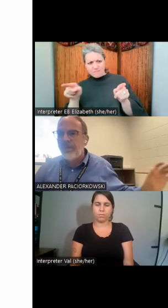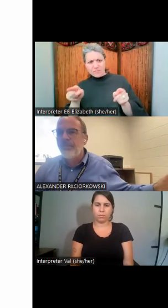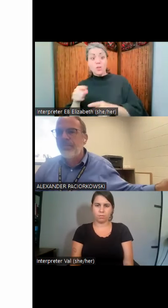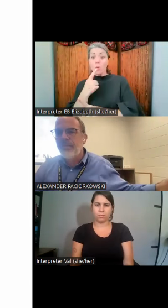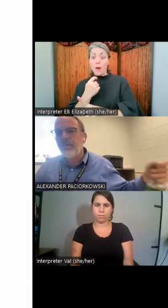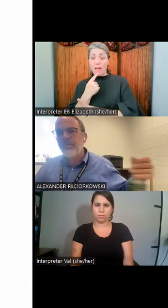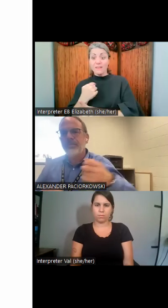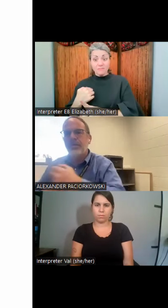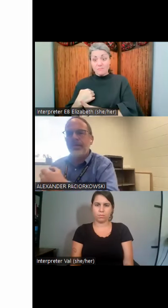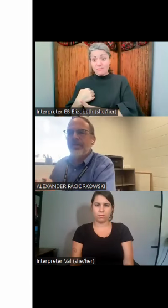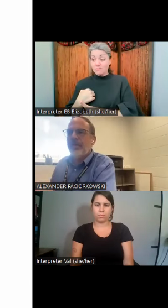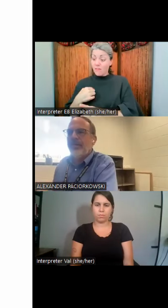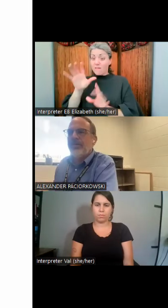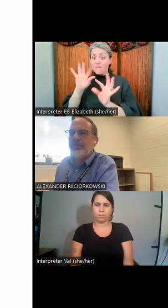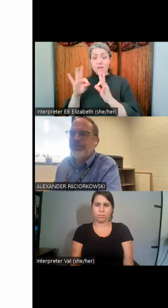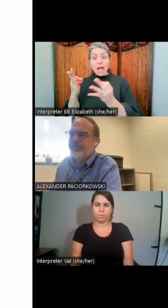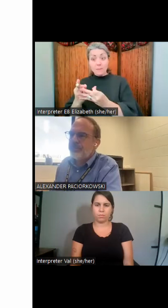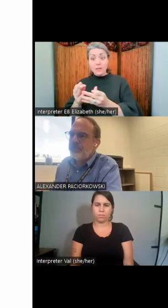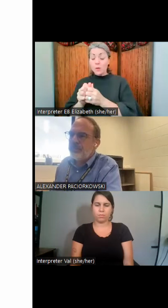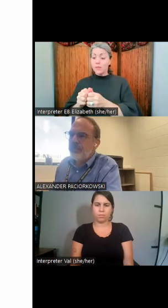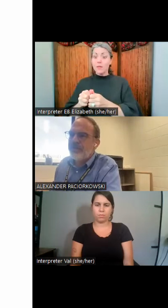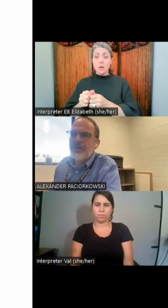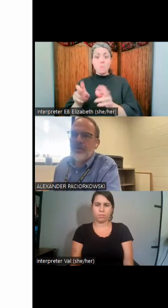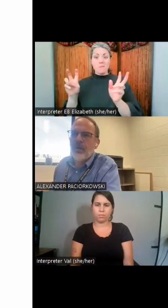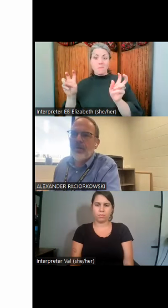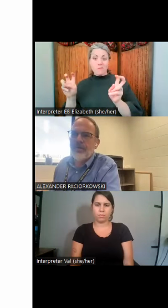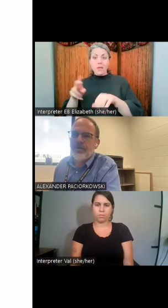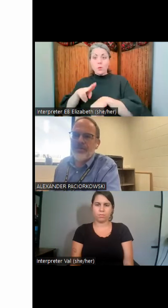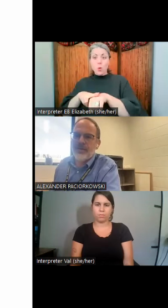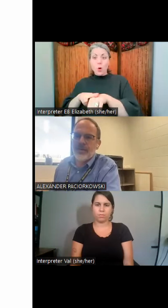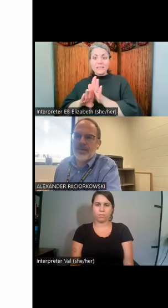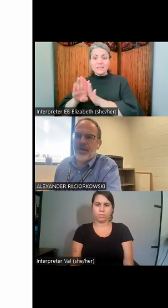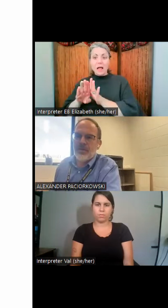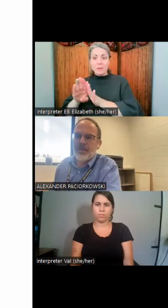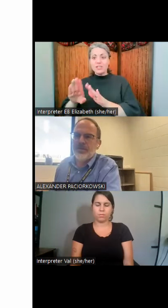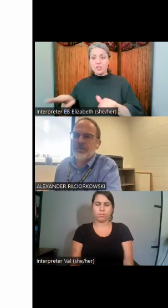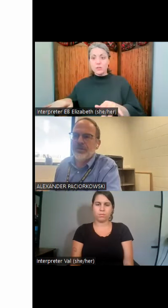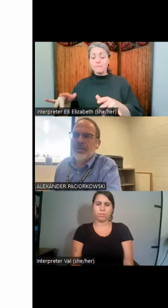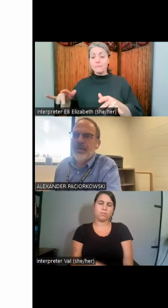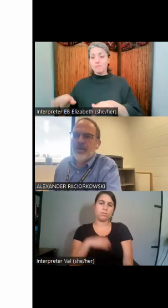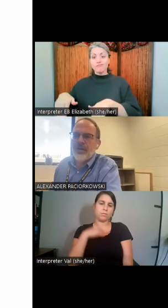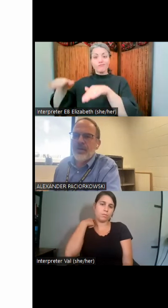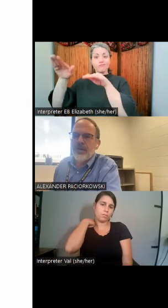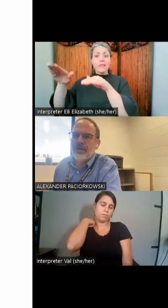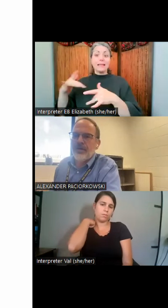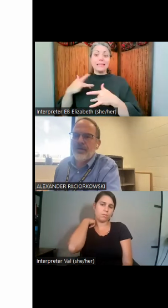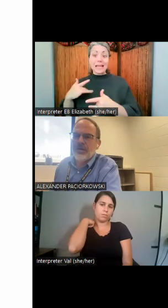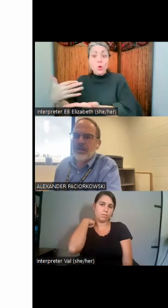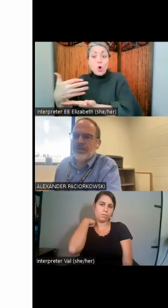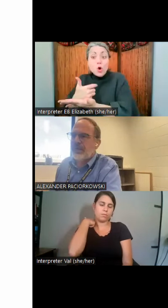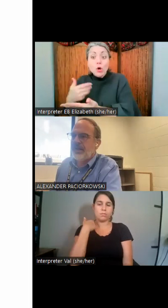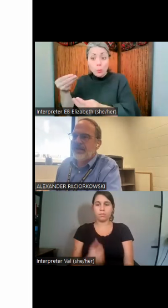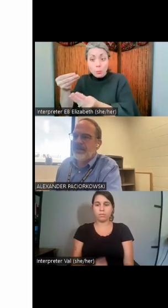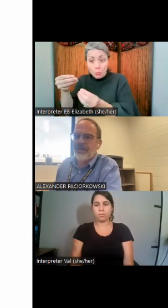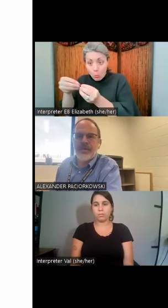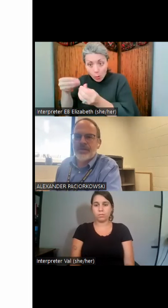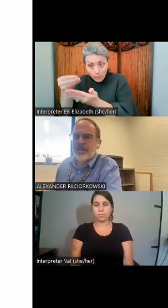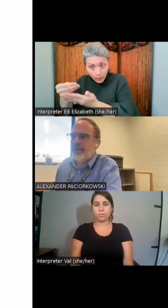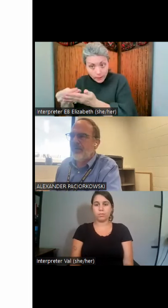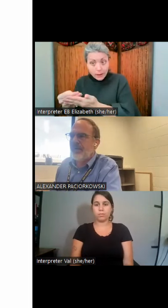with typically developing children tend to earn more than the families raising children with neurologic